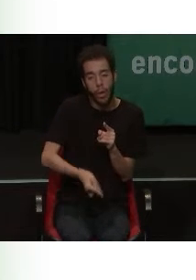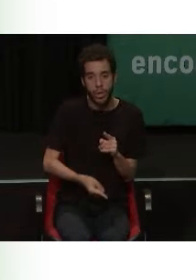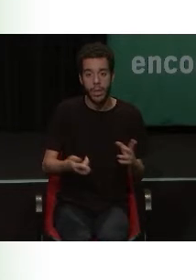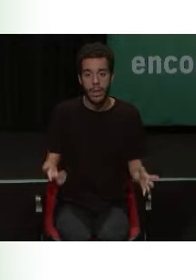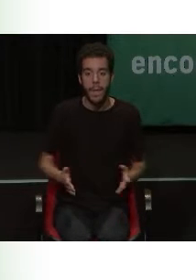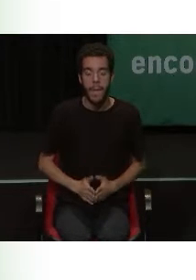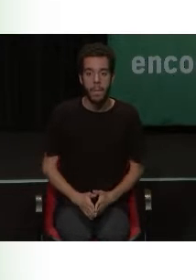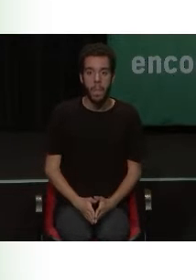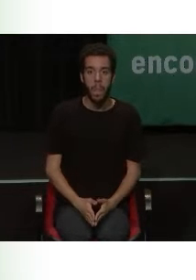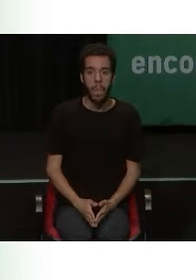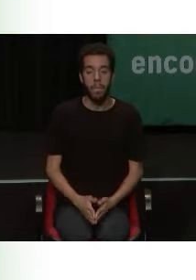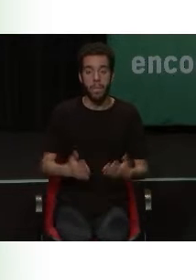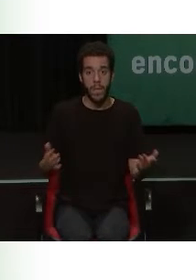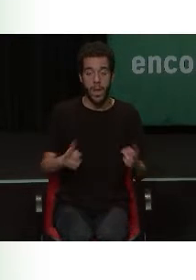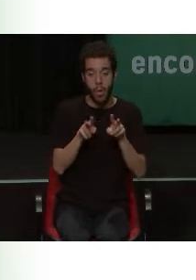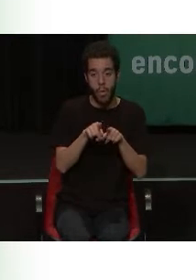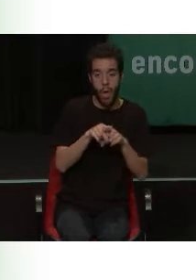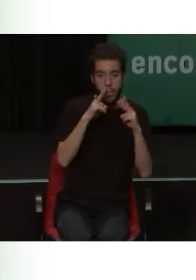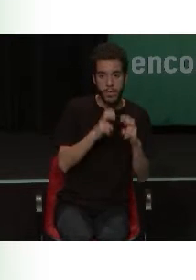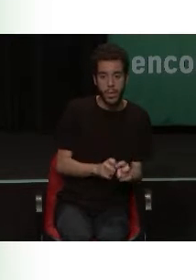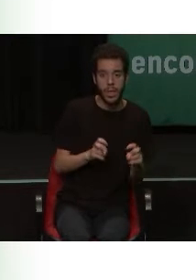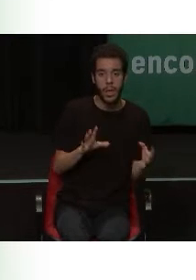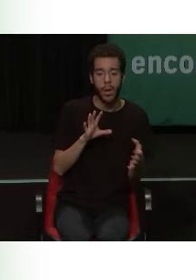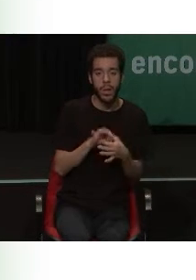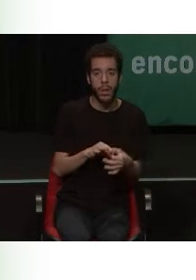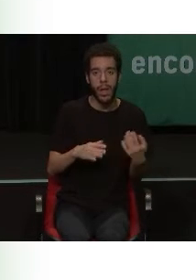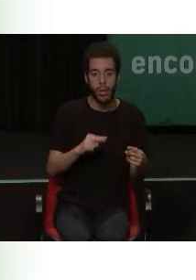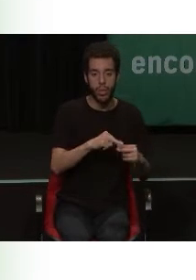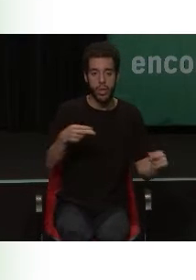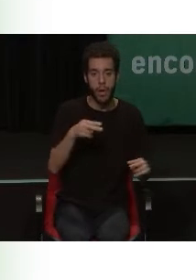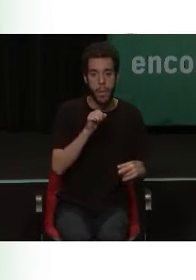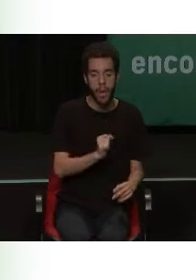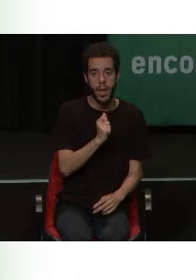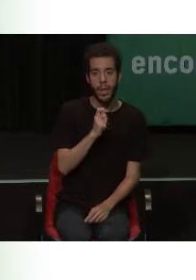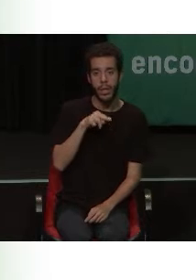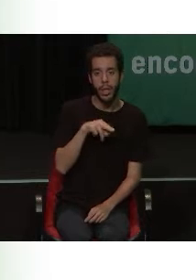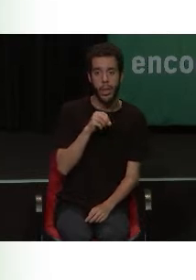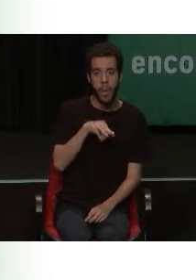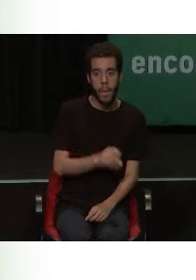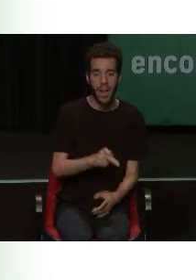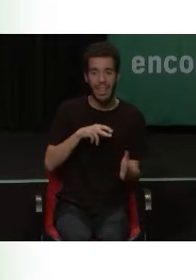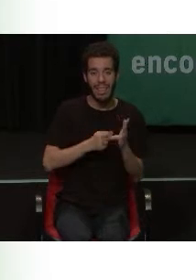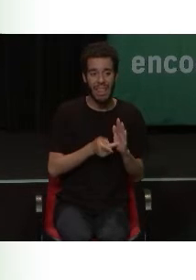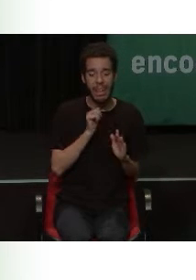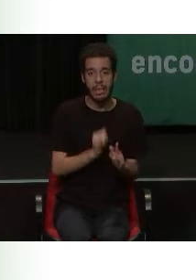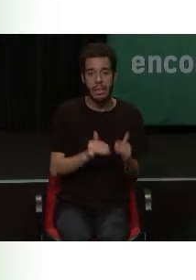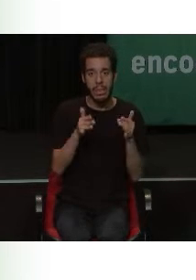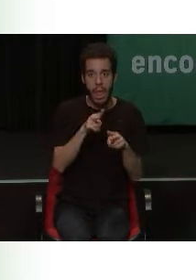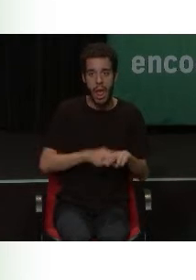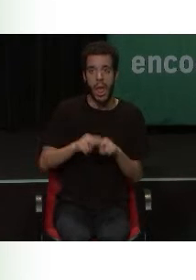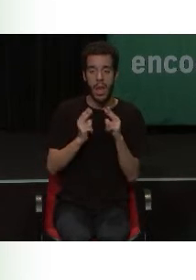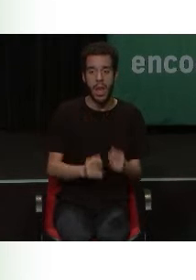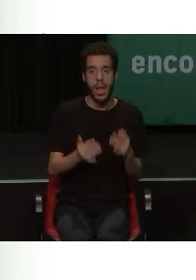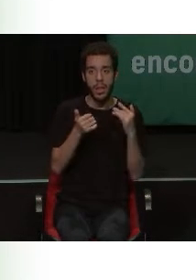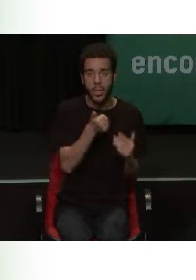our research? We need to shift from a research